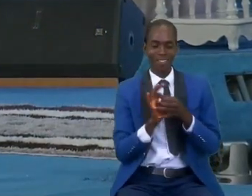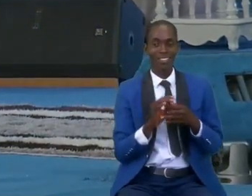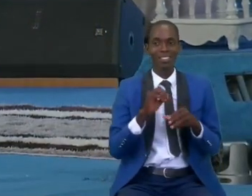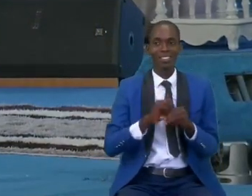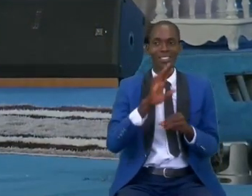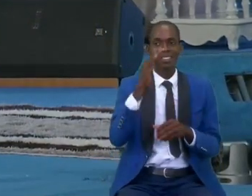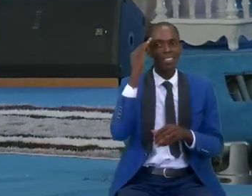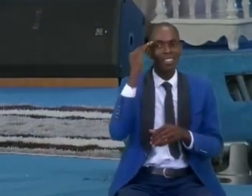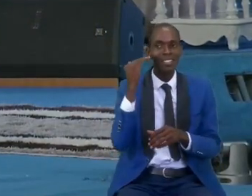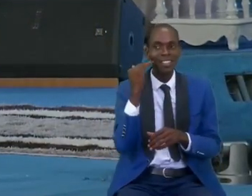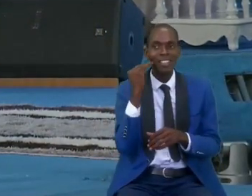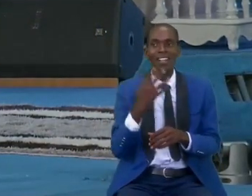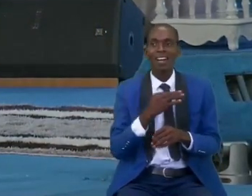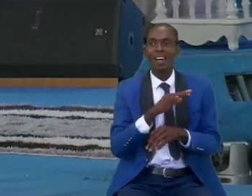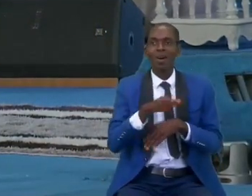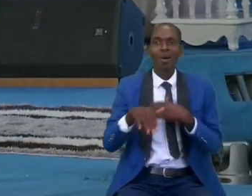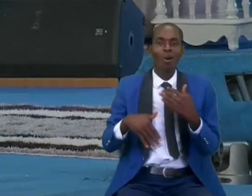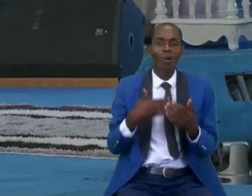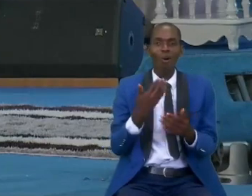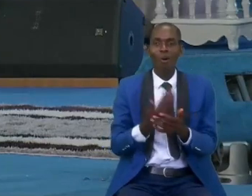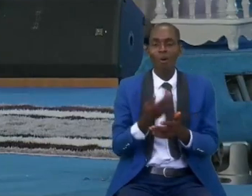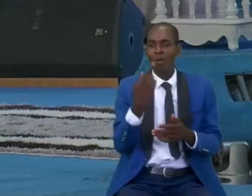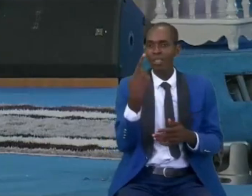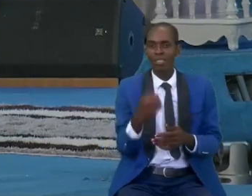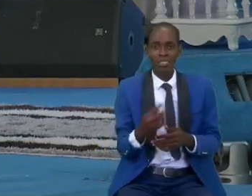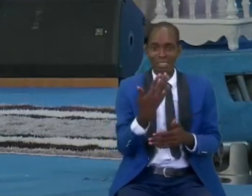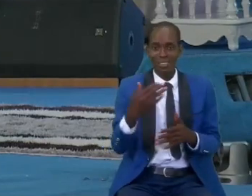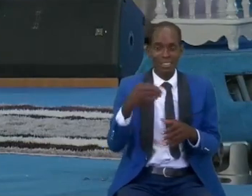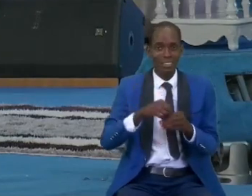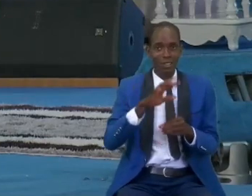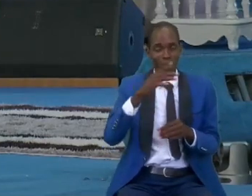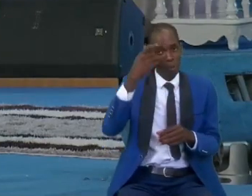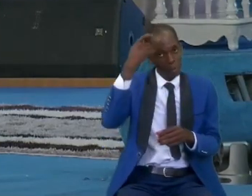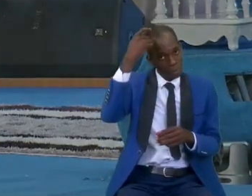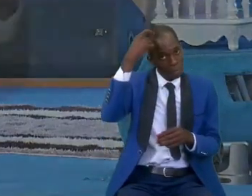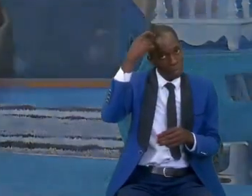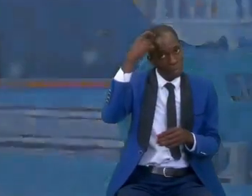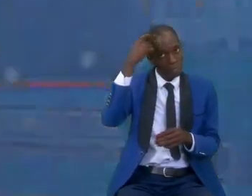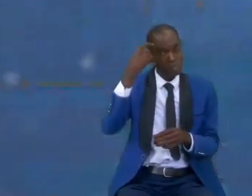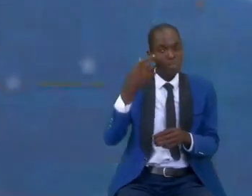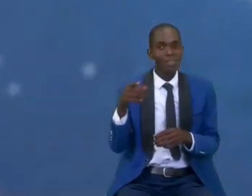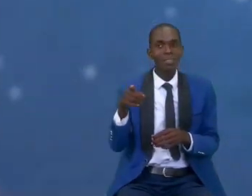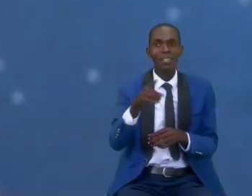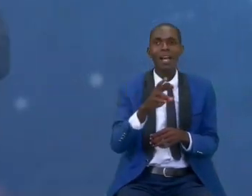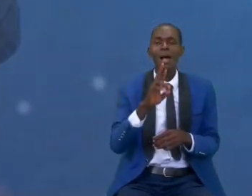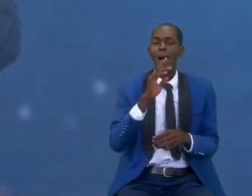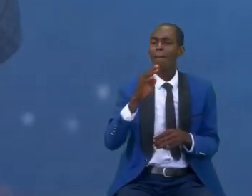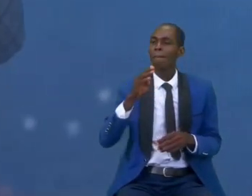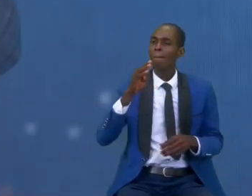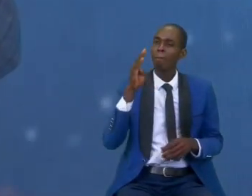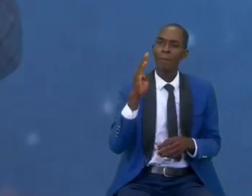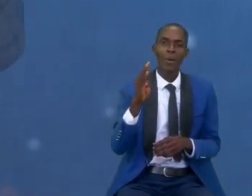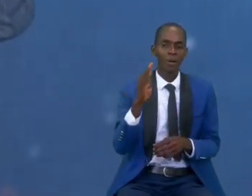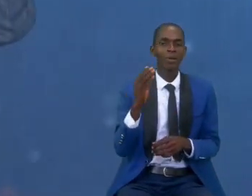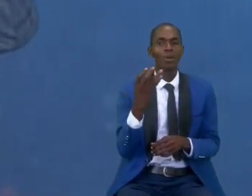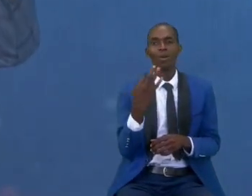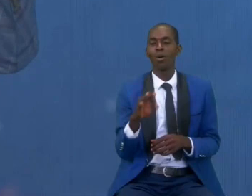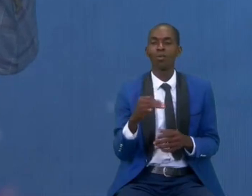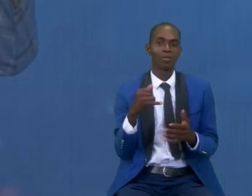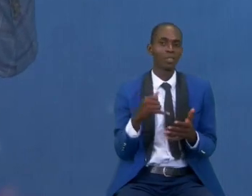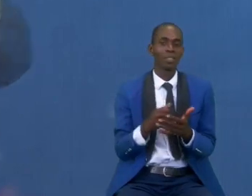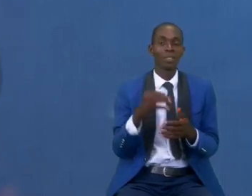brain, actually, there are billions of them. And they're connected together, connected with the eyes,